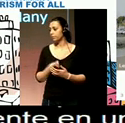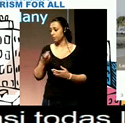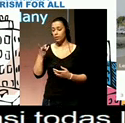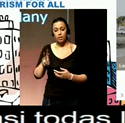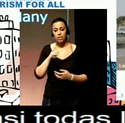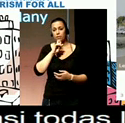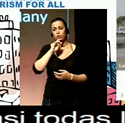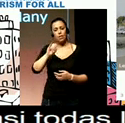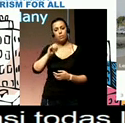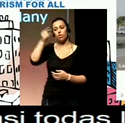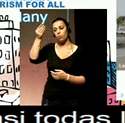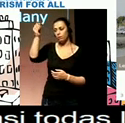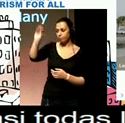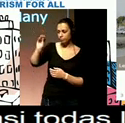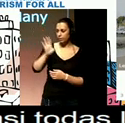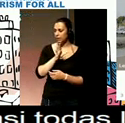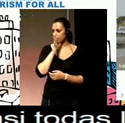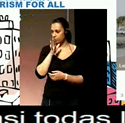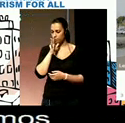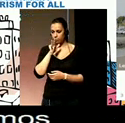present. This is